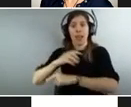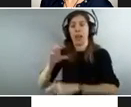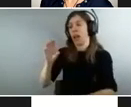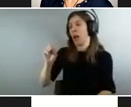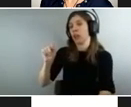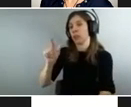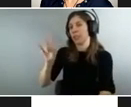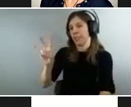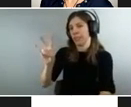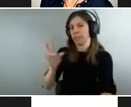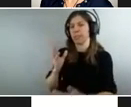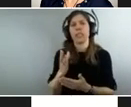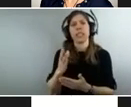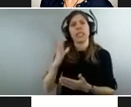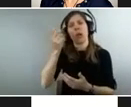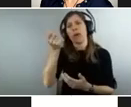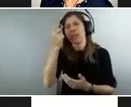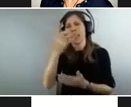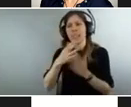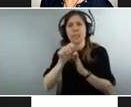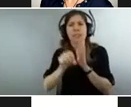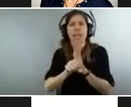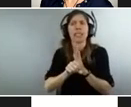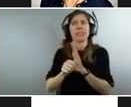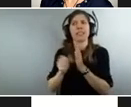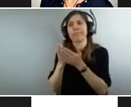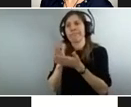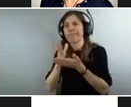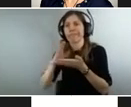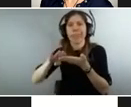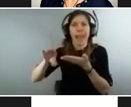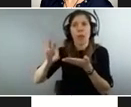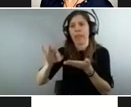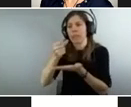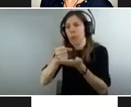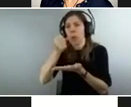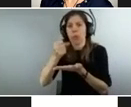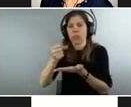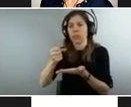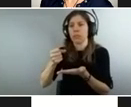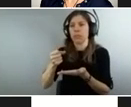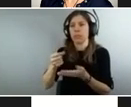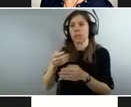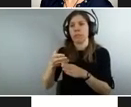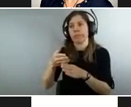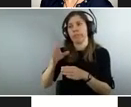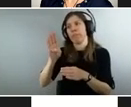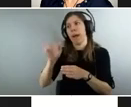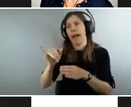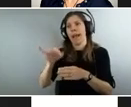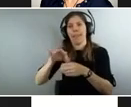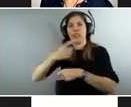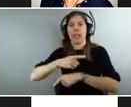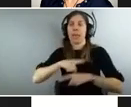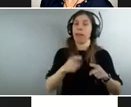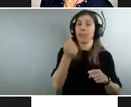states allow as long as it's postmarked by election, but that is not the case in Arizona. In Arizona, it has to